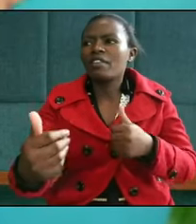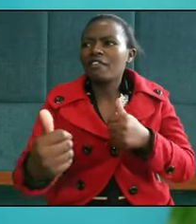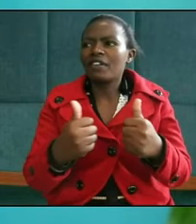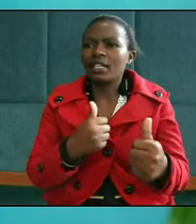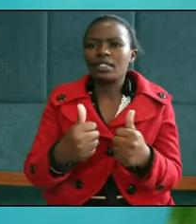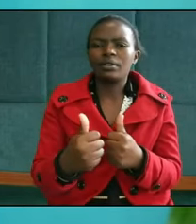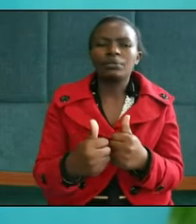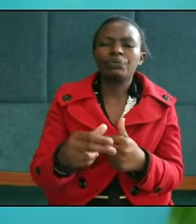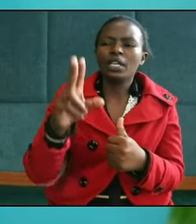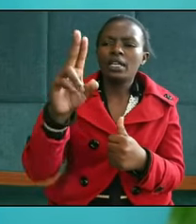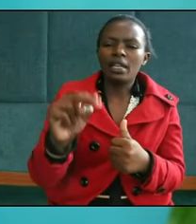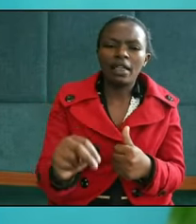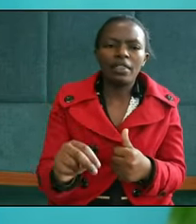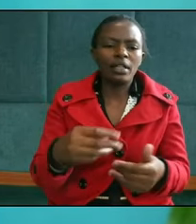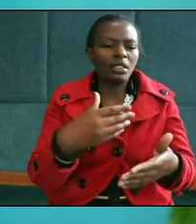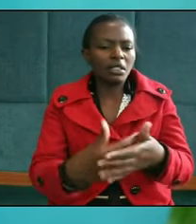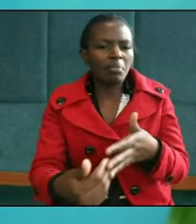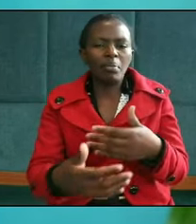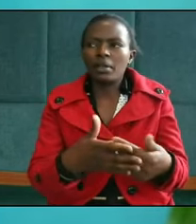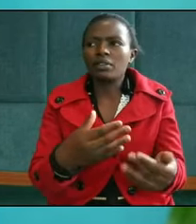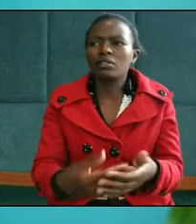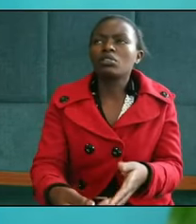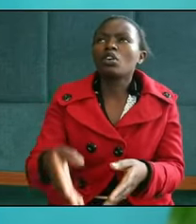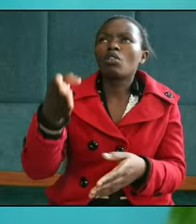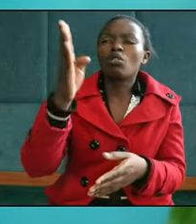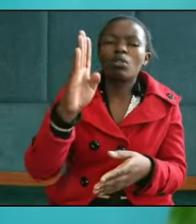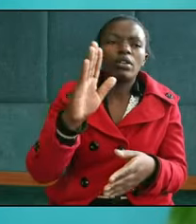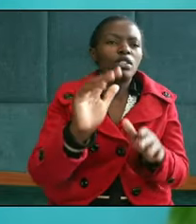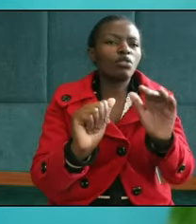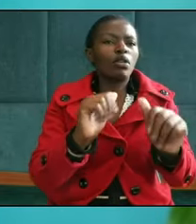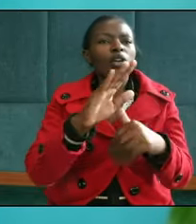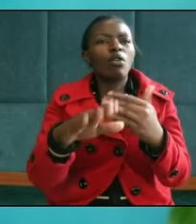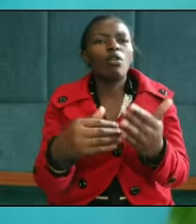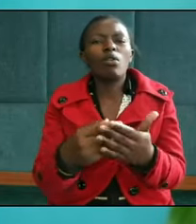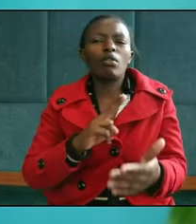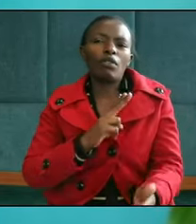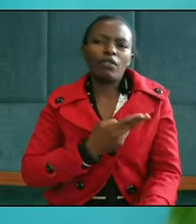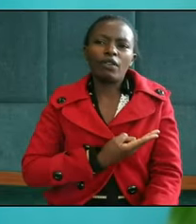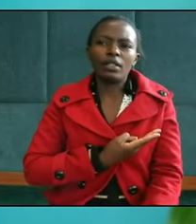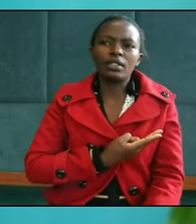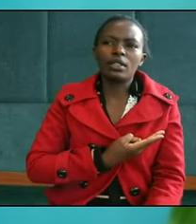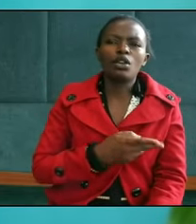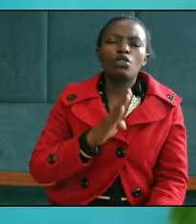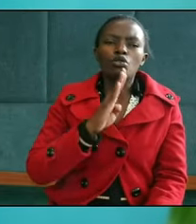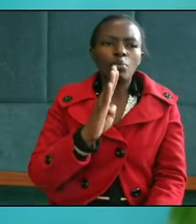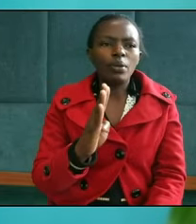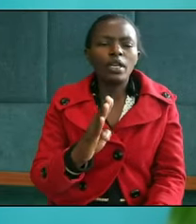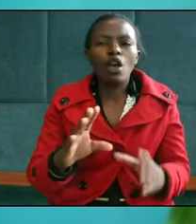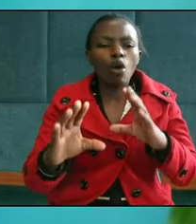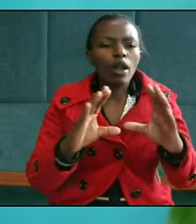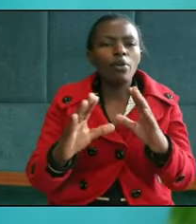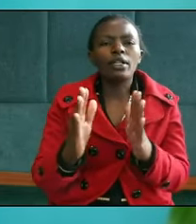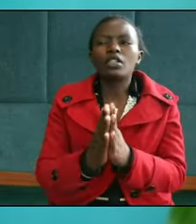Nothing like a minister of reconciliation. The Lord is calling upon each one of his followers to be collaborators with